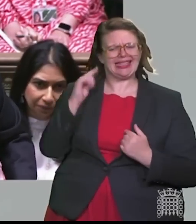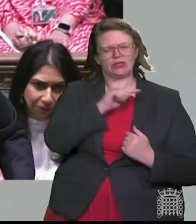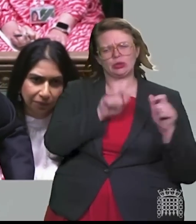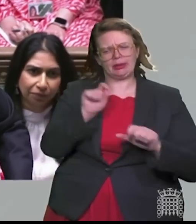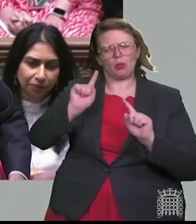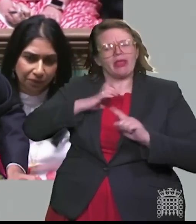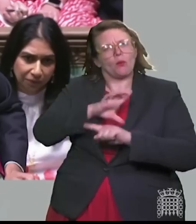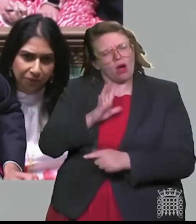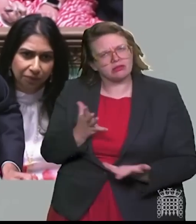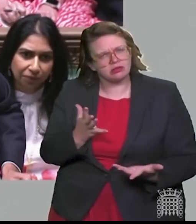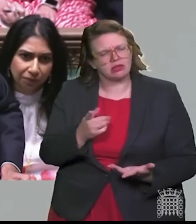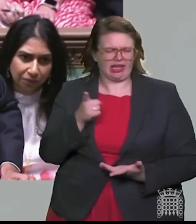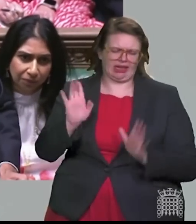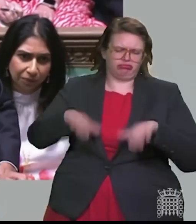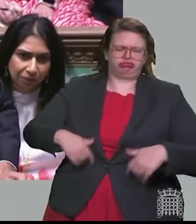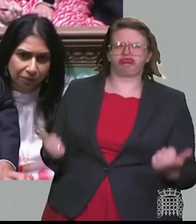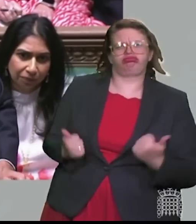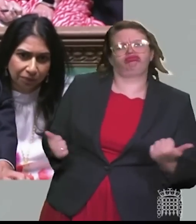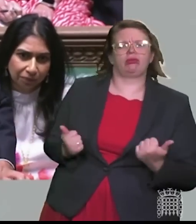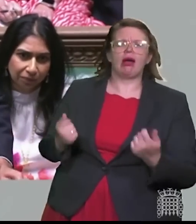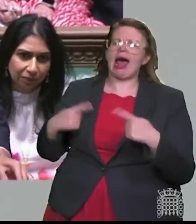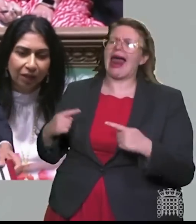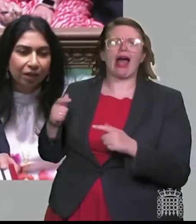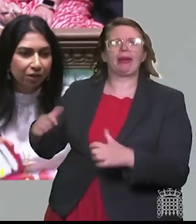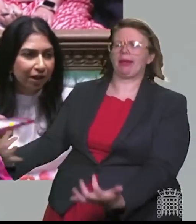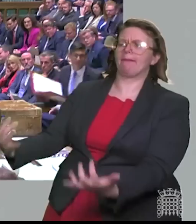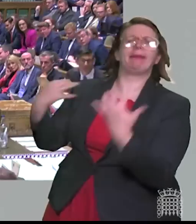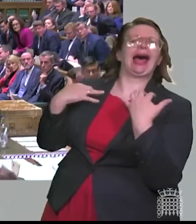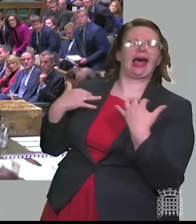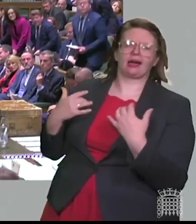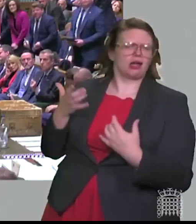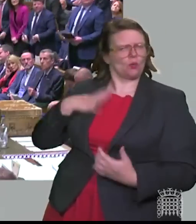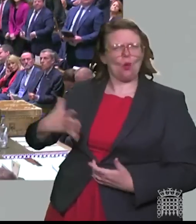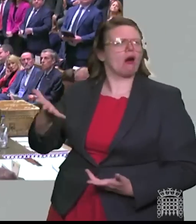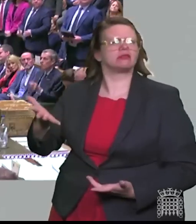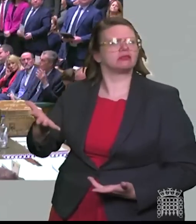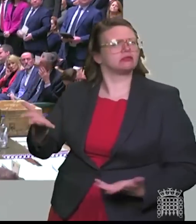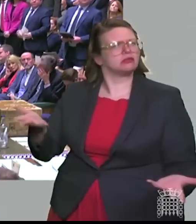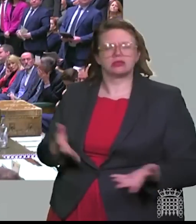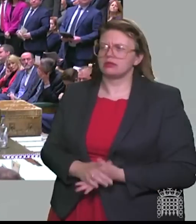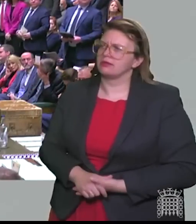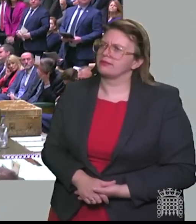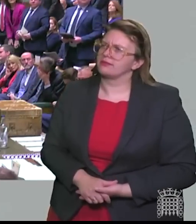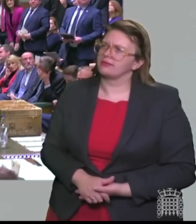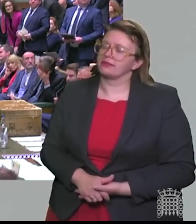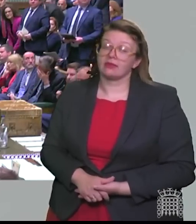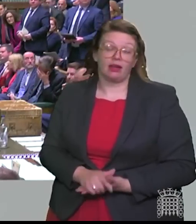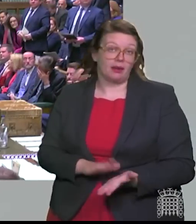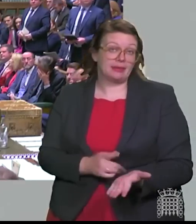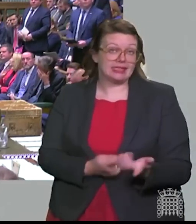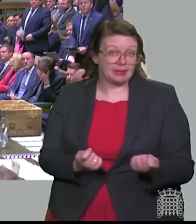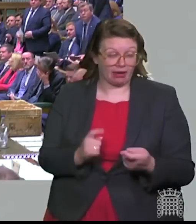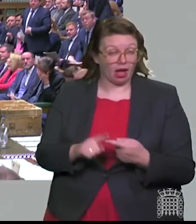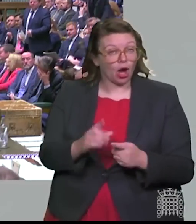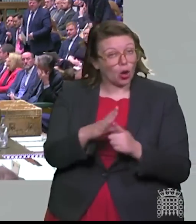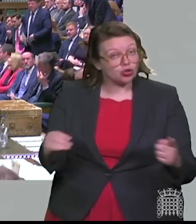he's perfectly comfortable wanting to say that he wants free movement back. Keir Starmer. Mr. Speaker, they've lost control of the